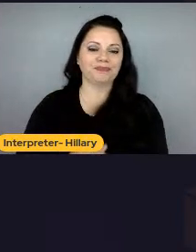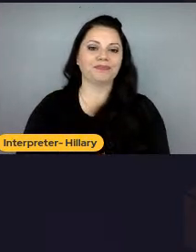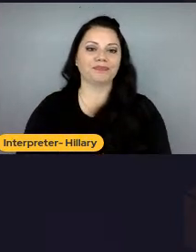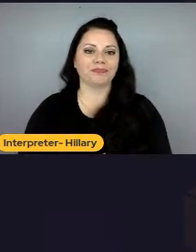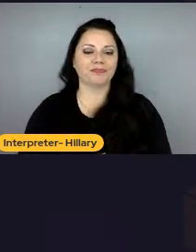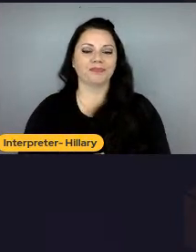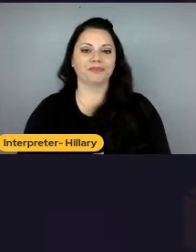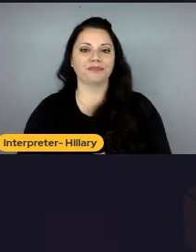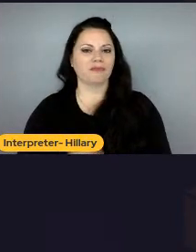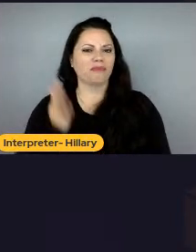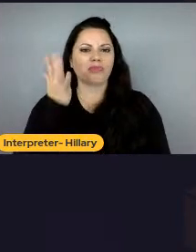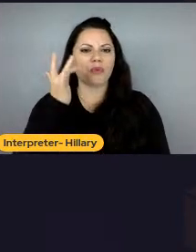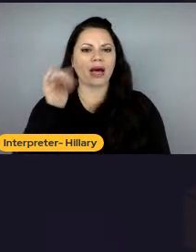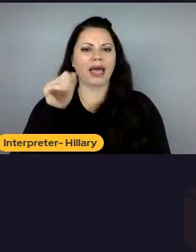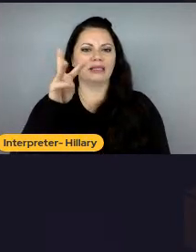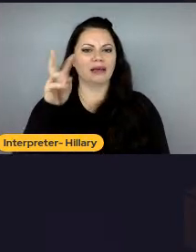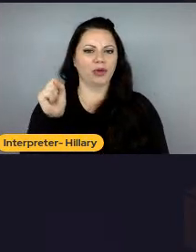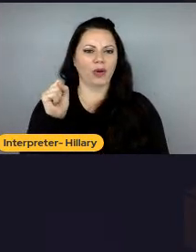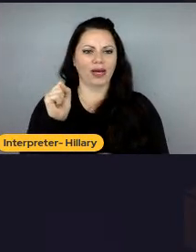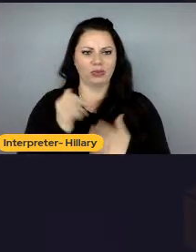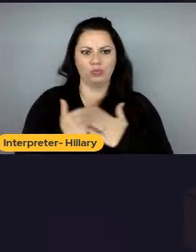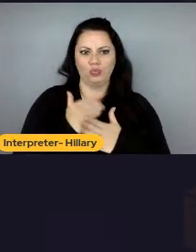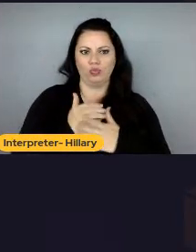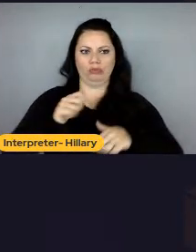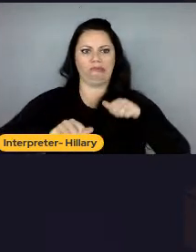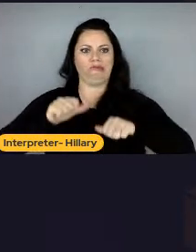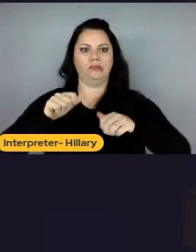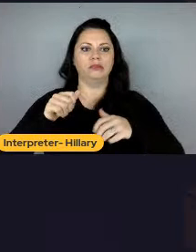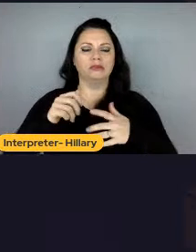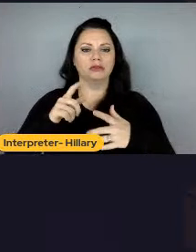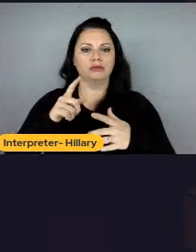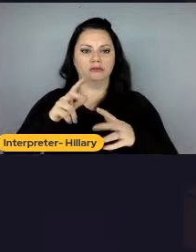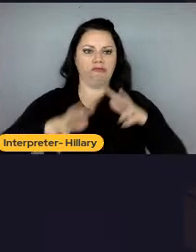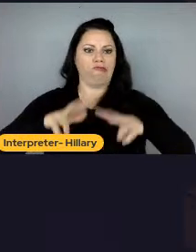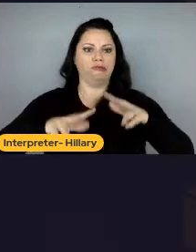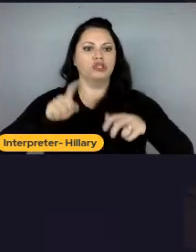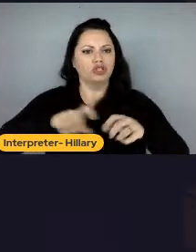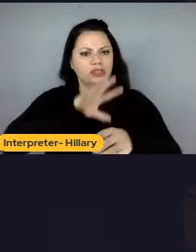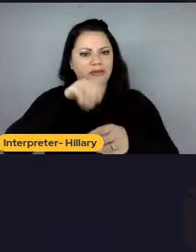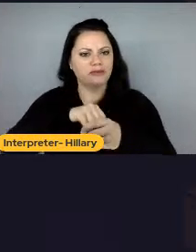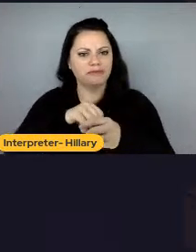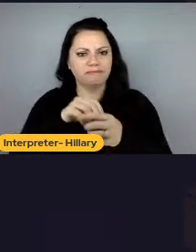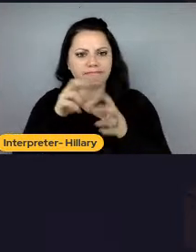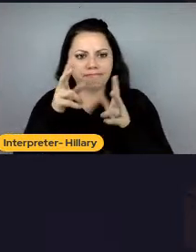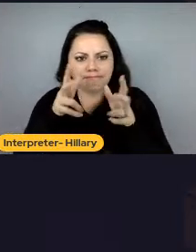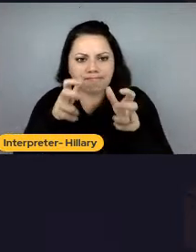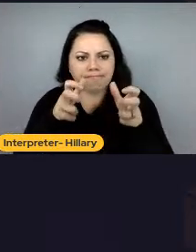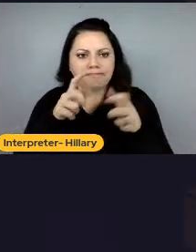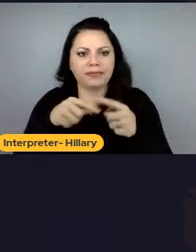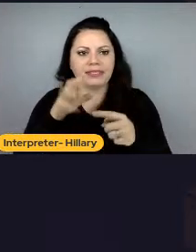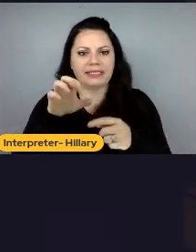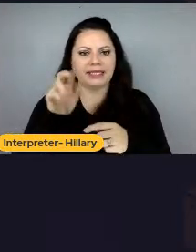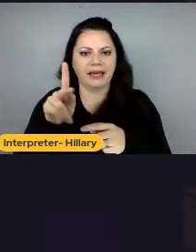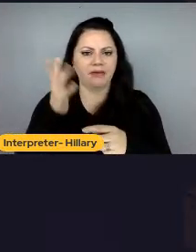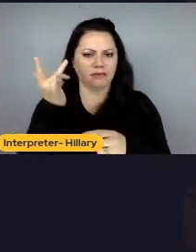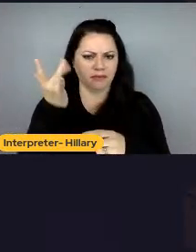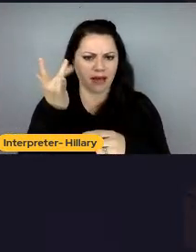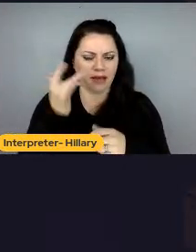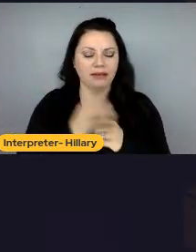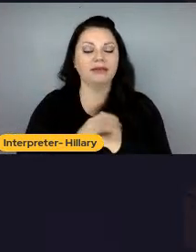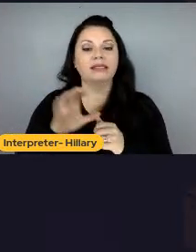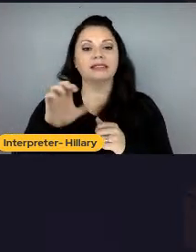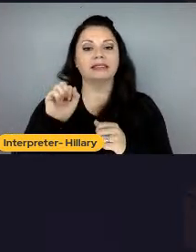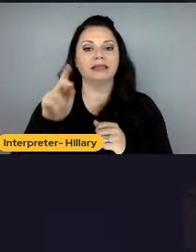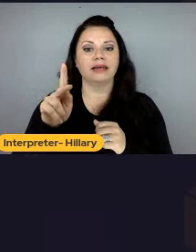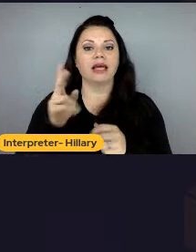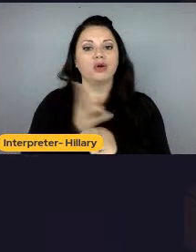So why should an AWS newbie explore CDK? Firstly, CDK uses